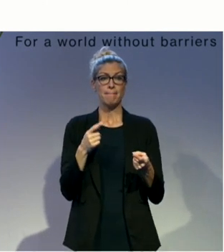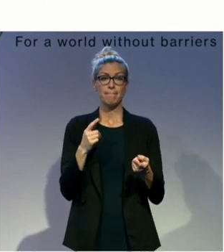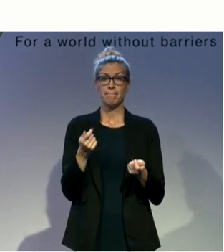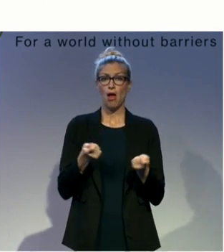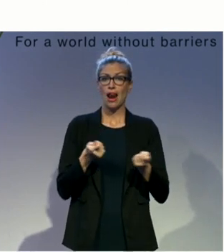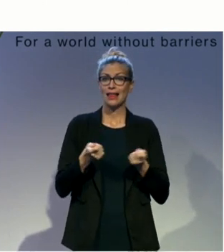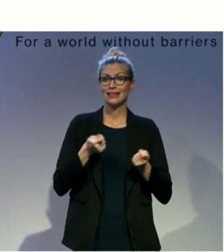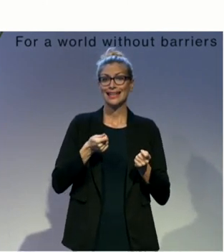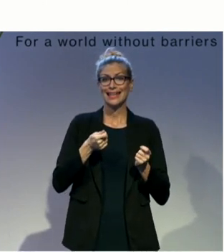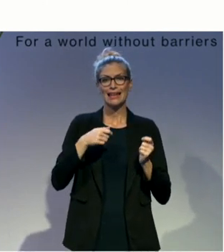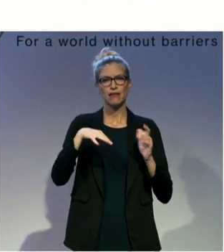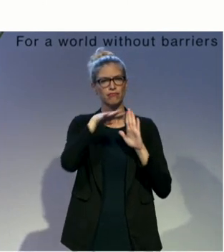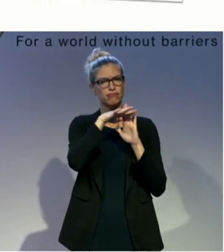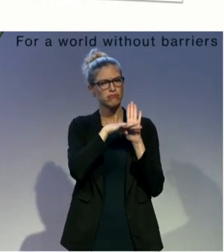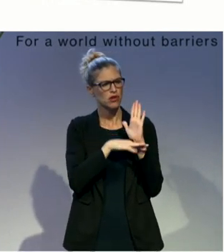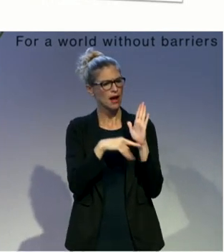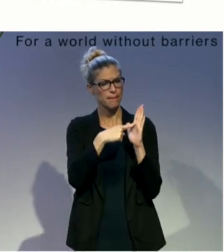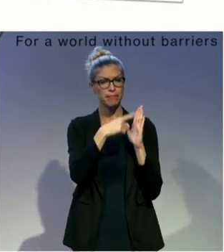the tables, etc.